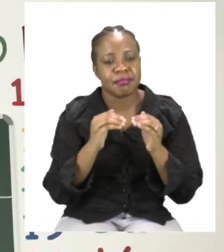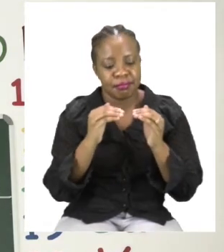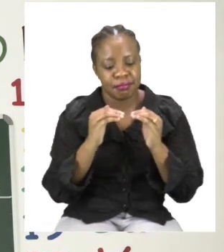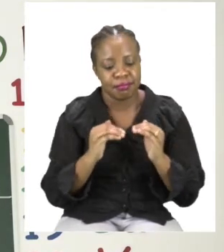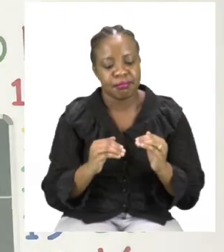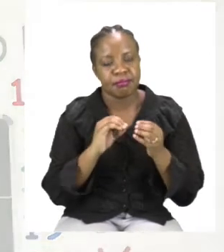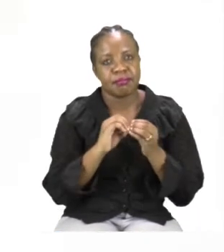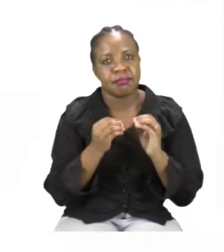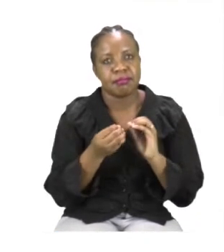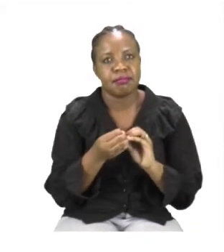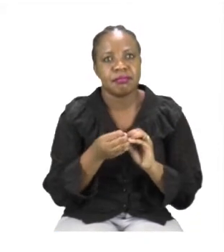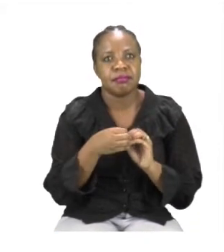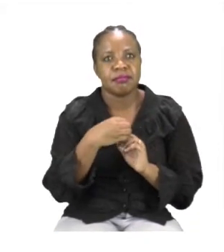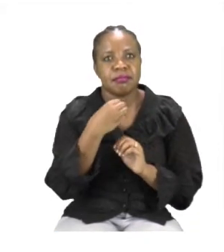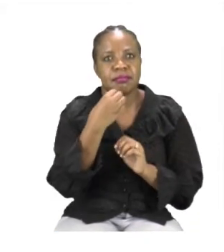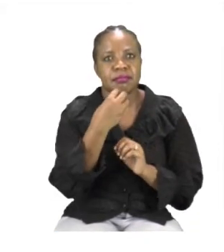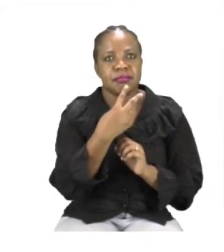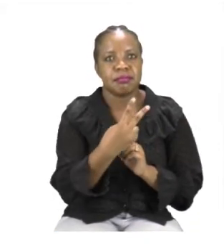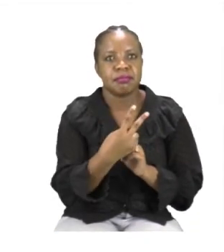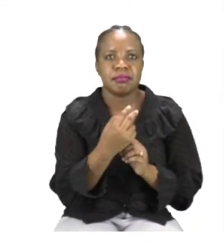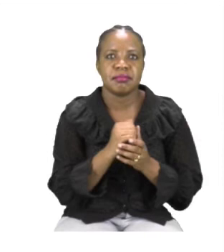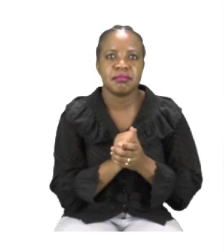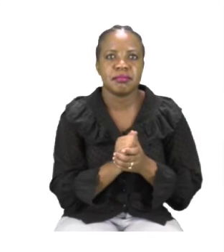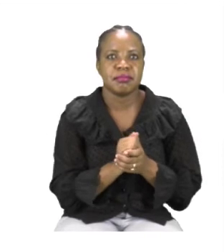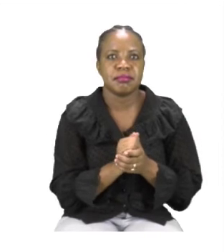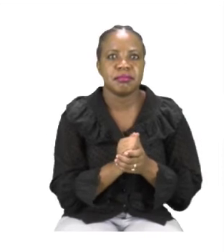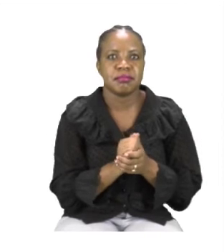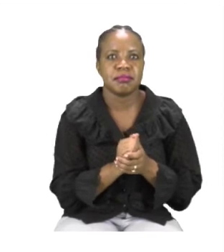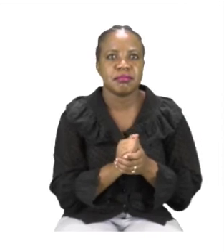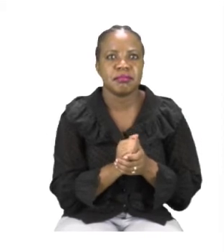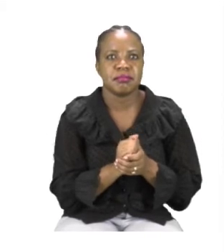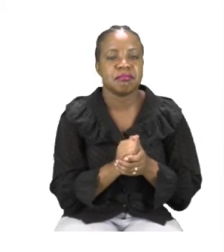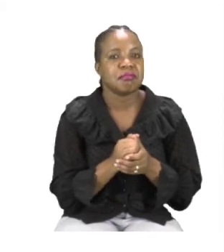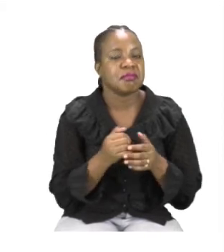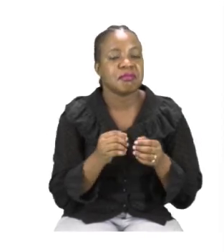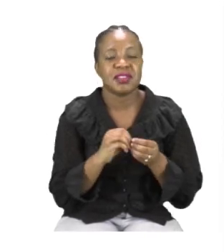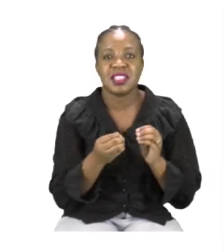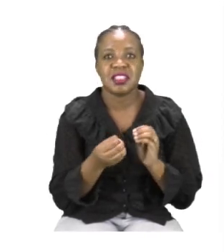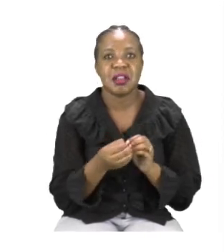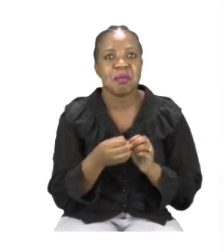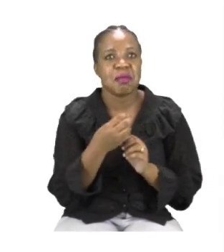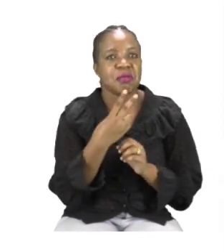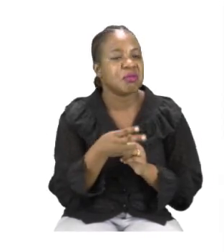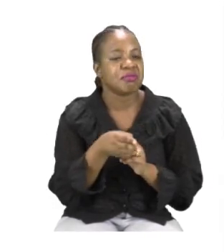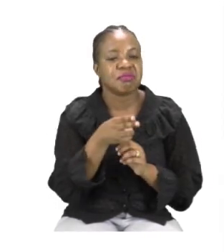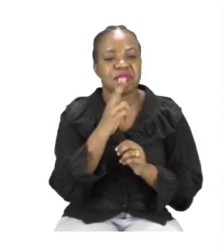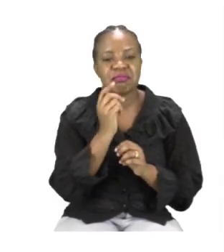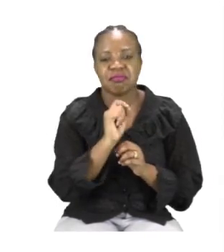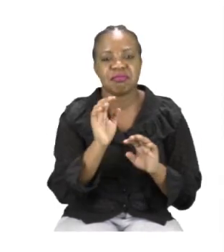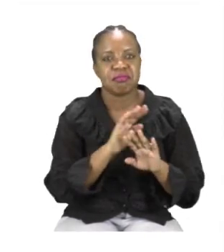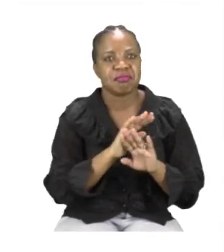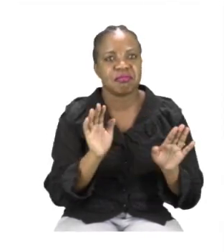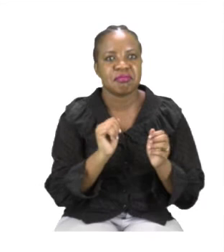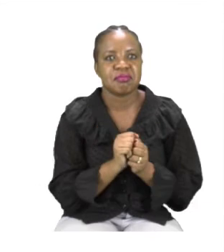2. For number 2, you are only going to write the answers. That means that you're going to have working